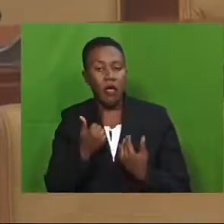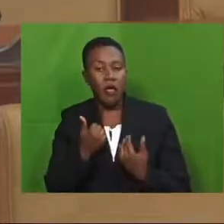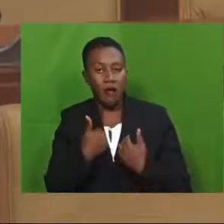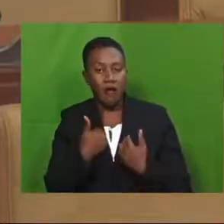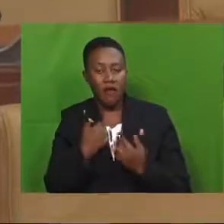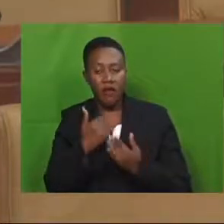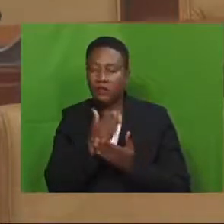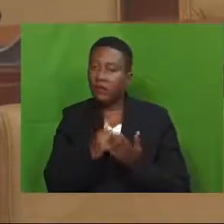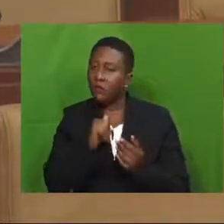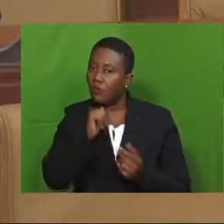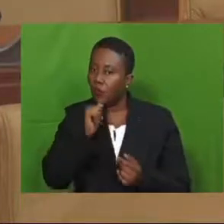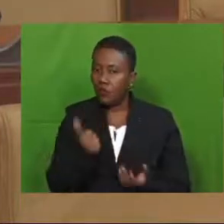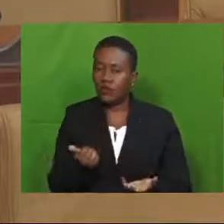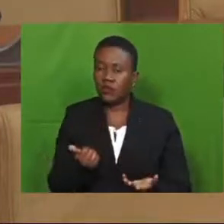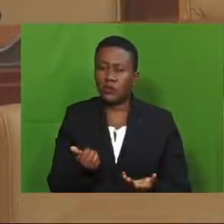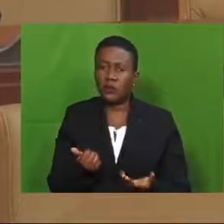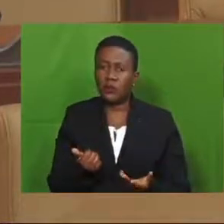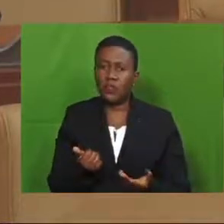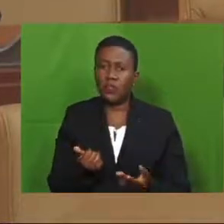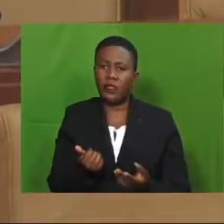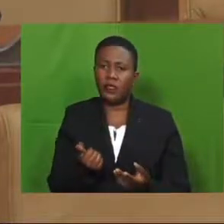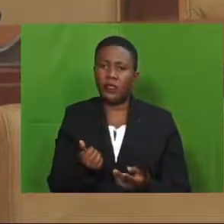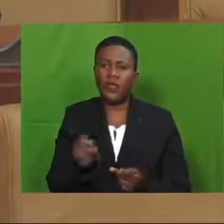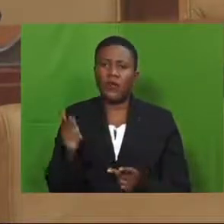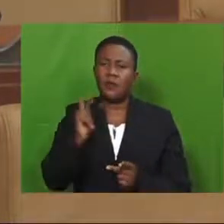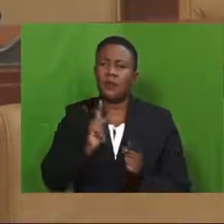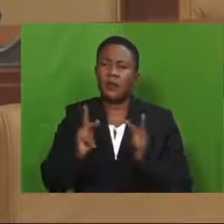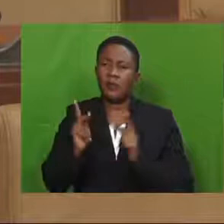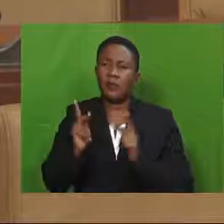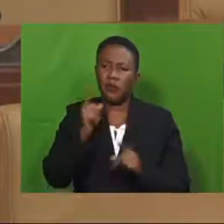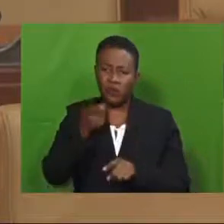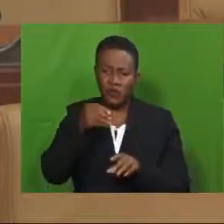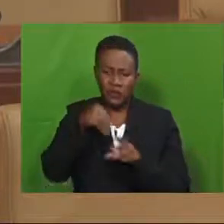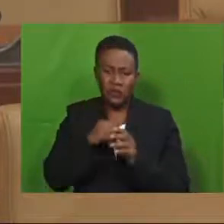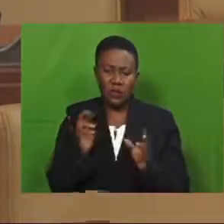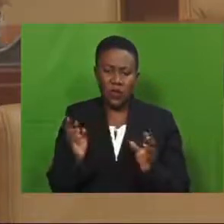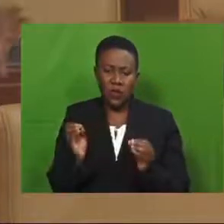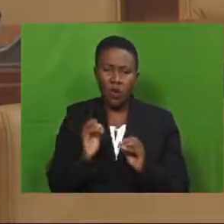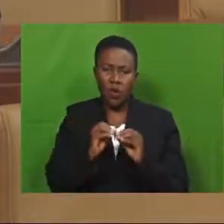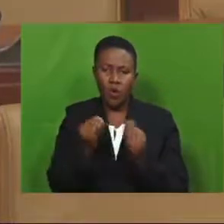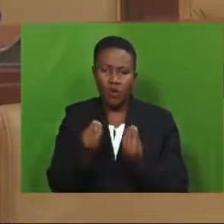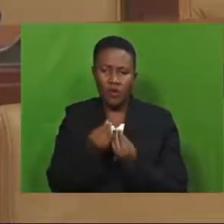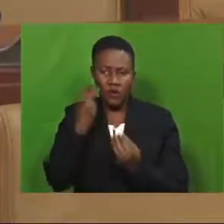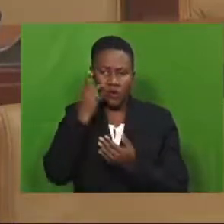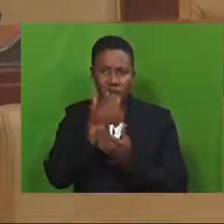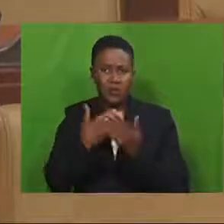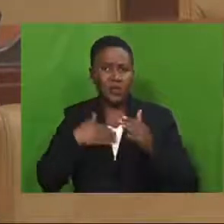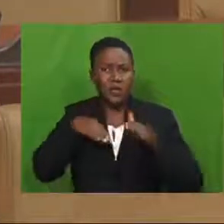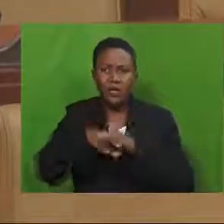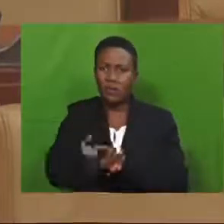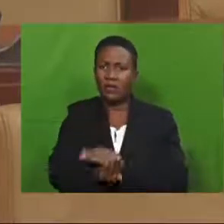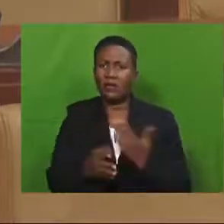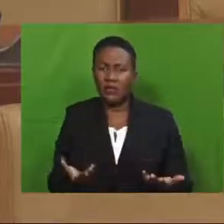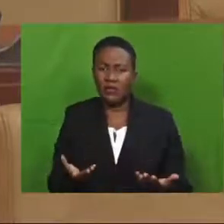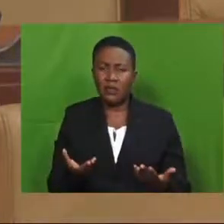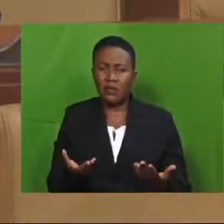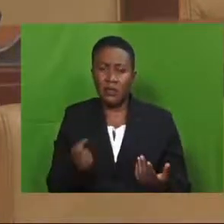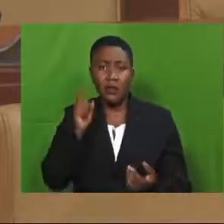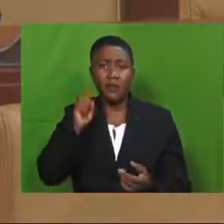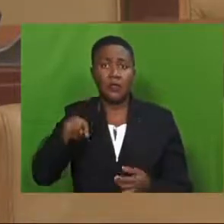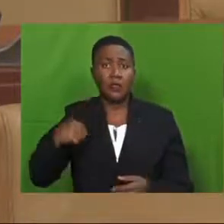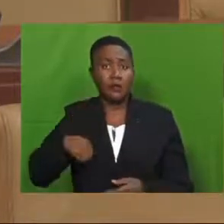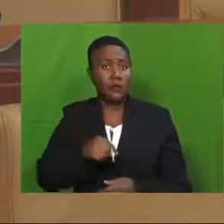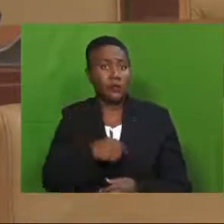And so people are getting too much access. They just open and enter. Should we wait, Mr.